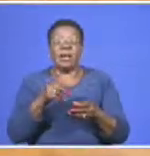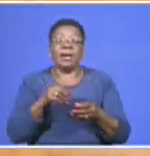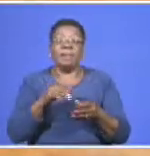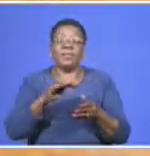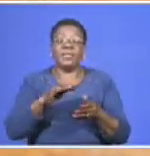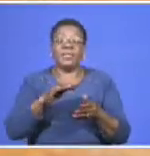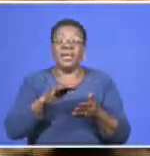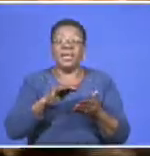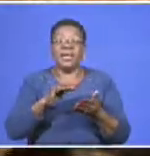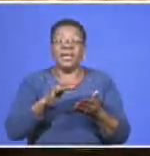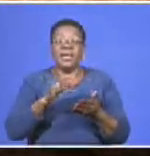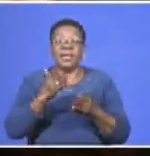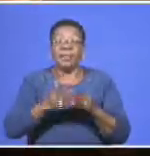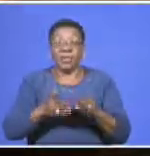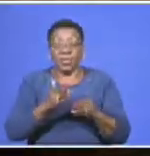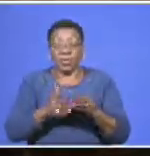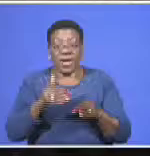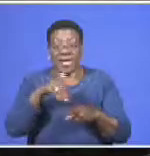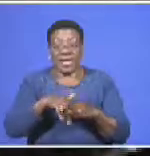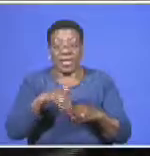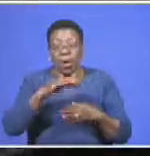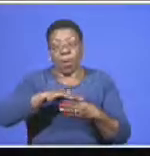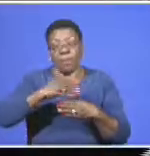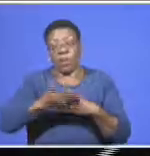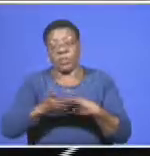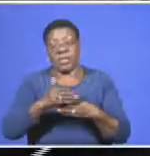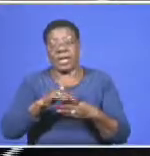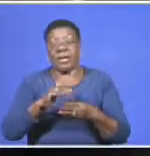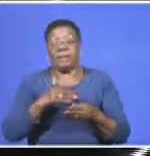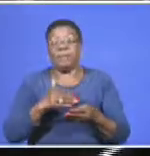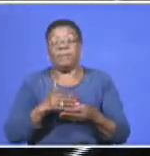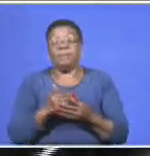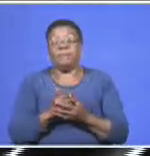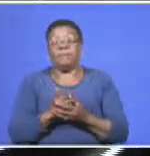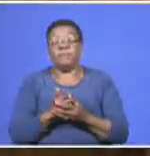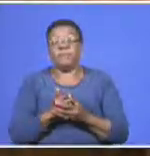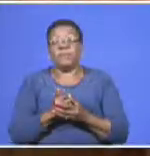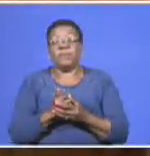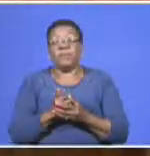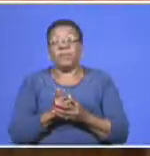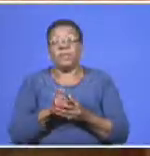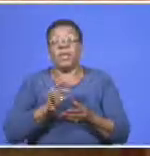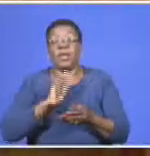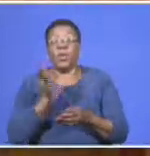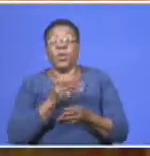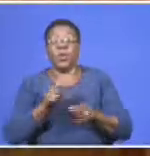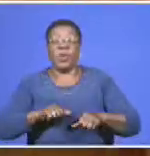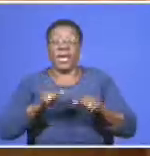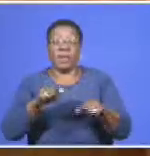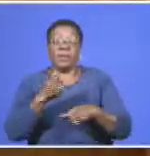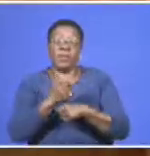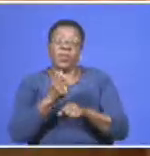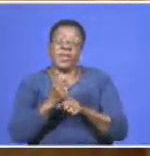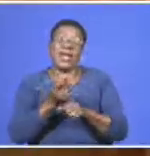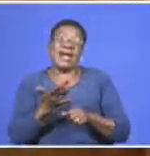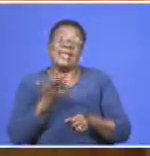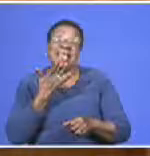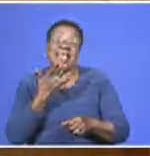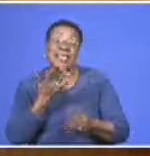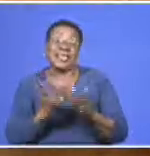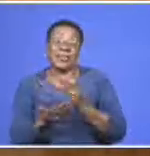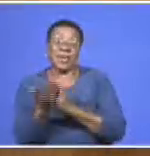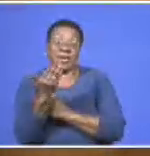in on both sides before putting it on the stove. We were able to make a delicious